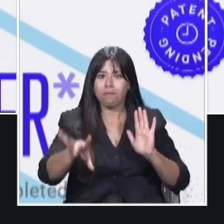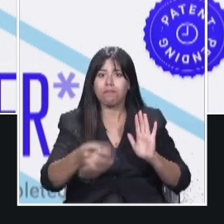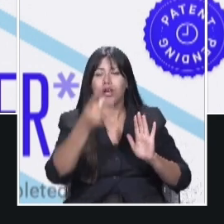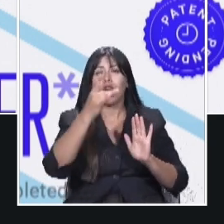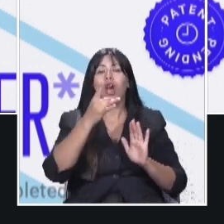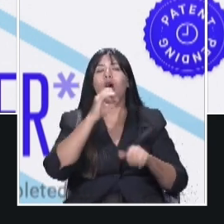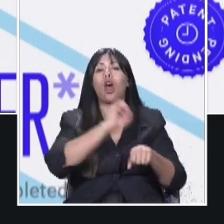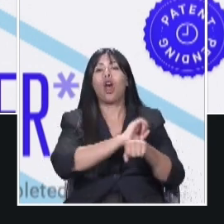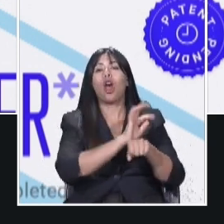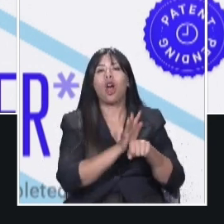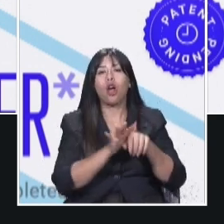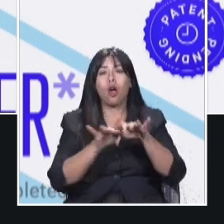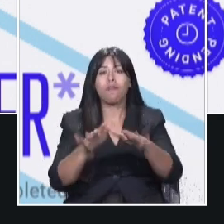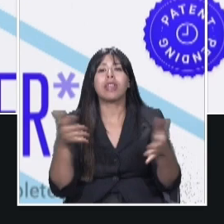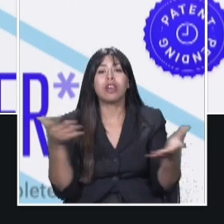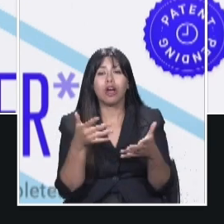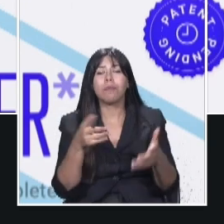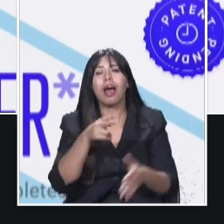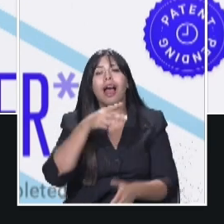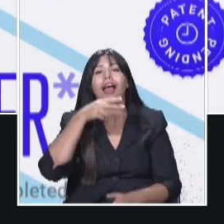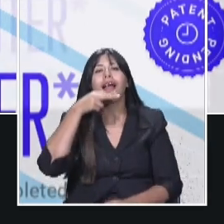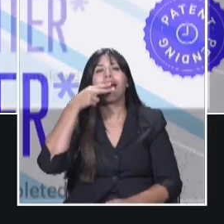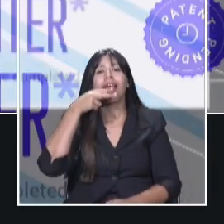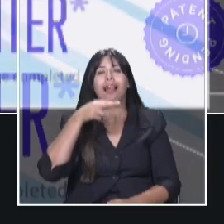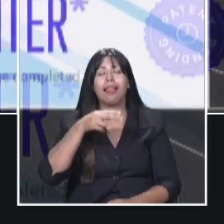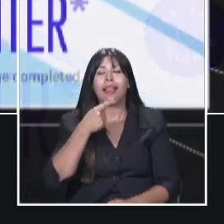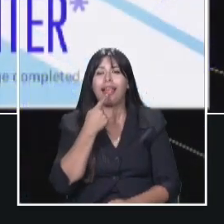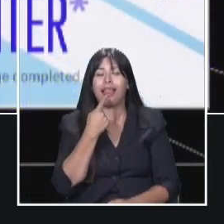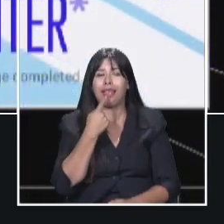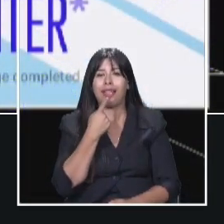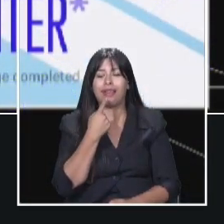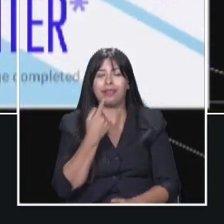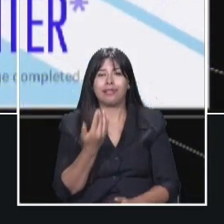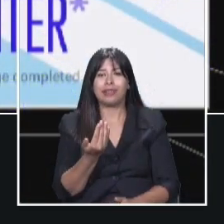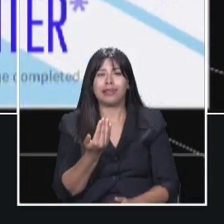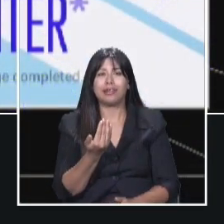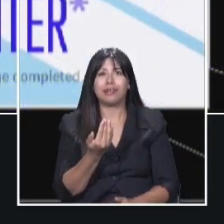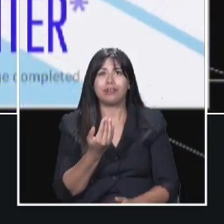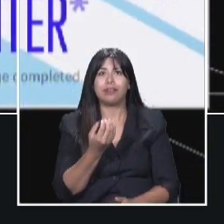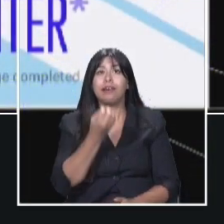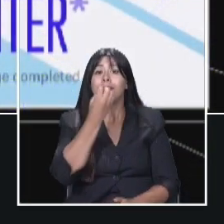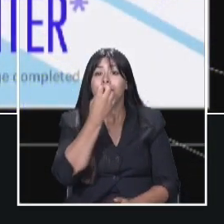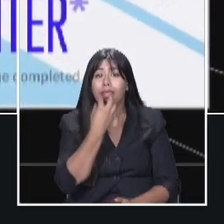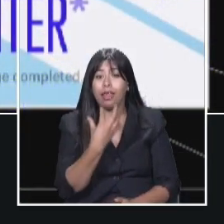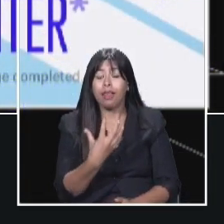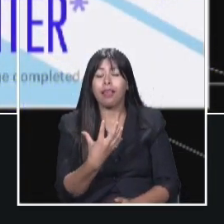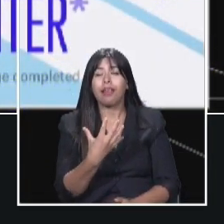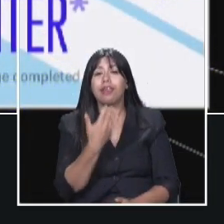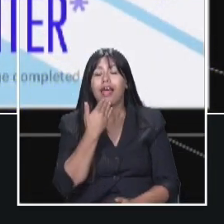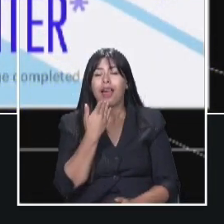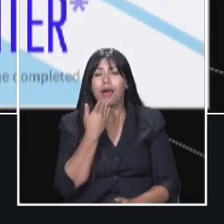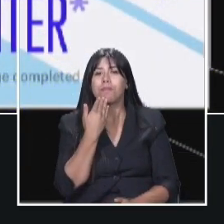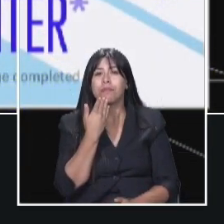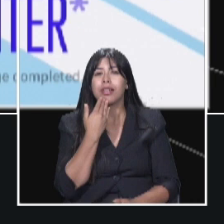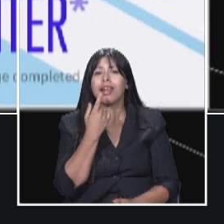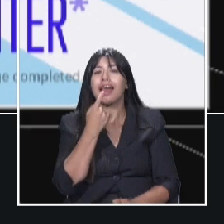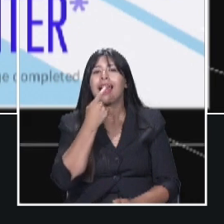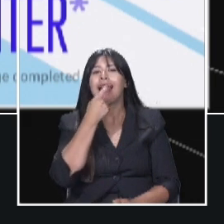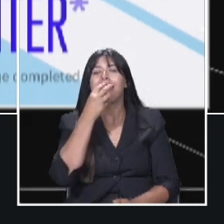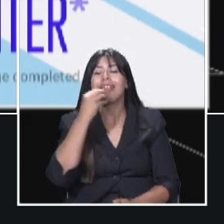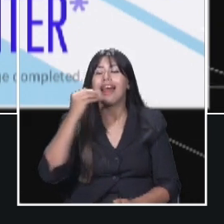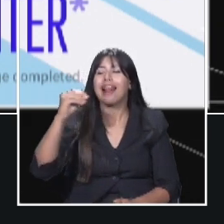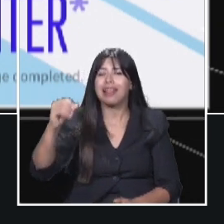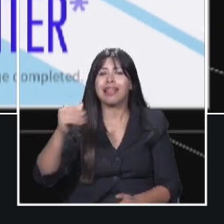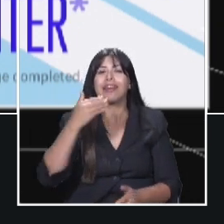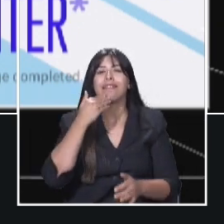doesn't just stop at breath. It goes all the way to being able to analyze saliva samples, urine samples, sweat samples.